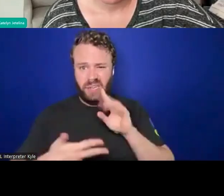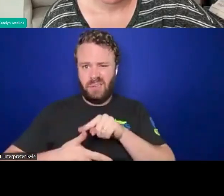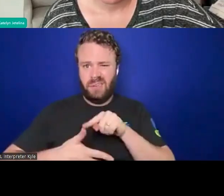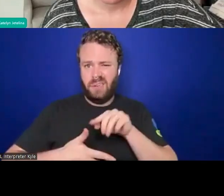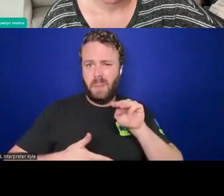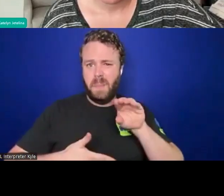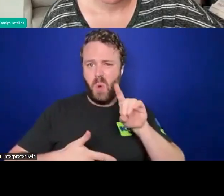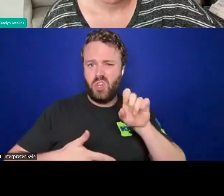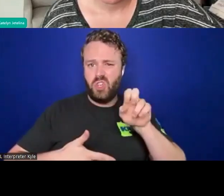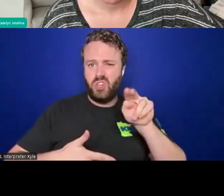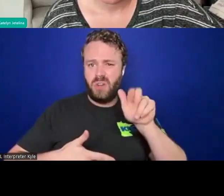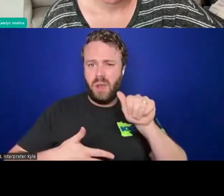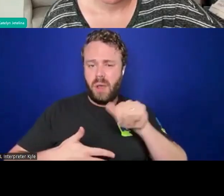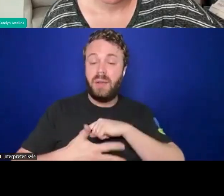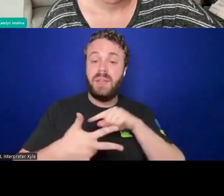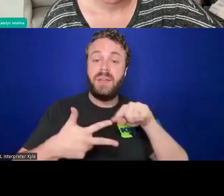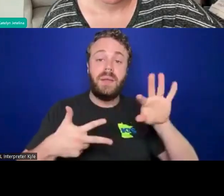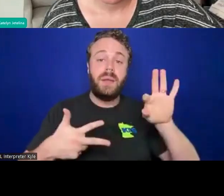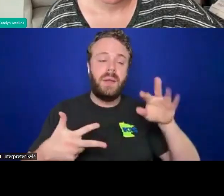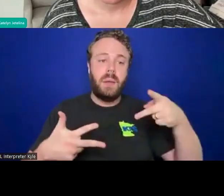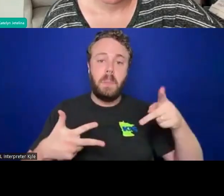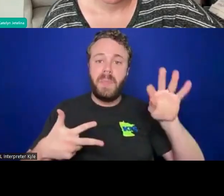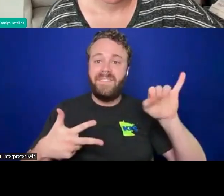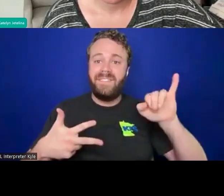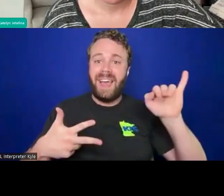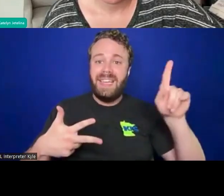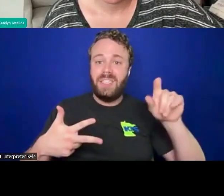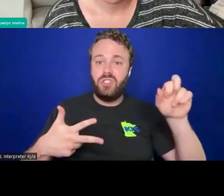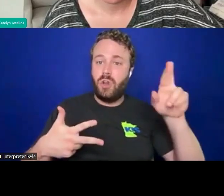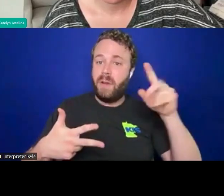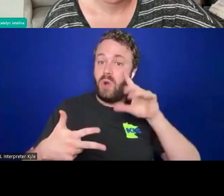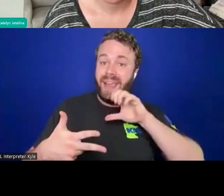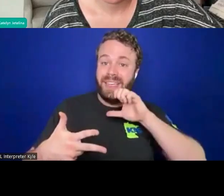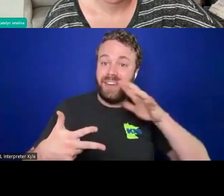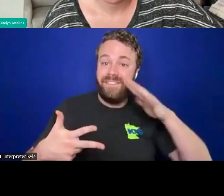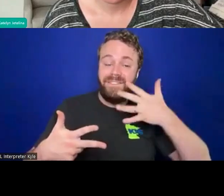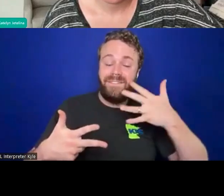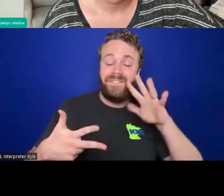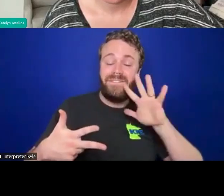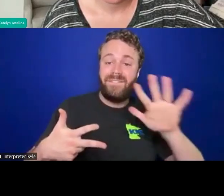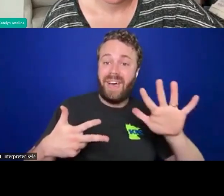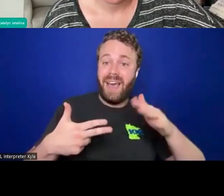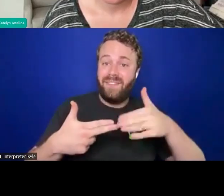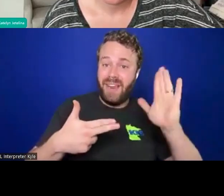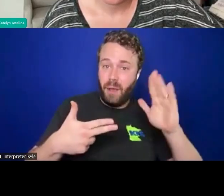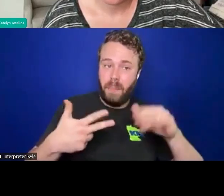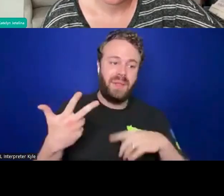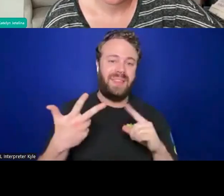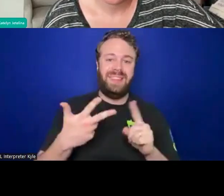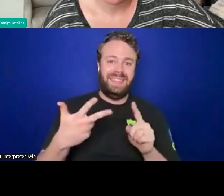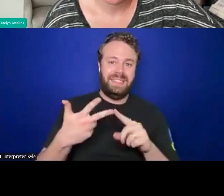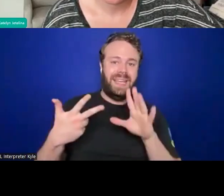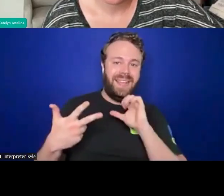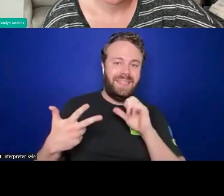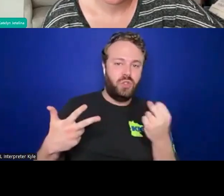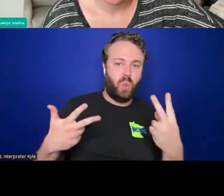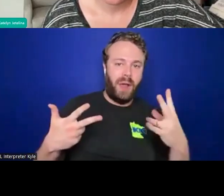for individuals 5 years and older, and then the Novavax is 12 years and older.